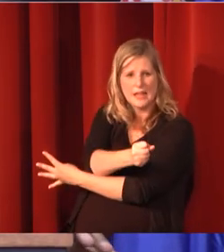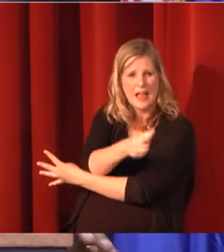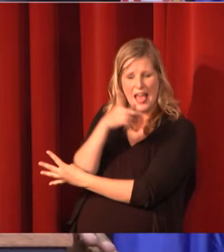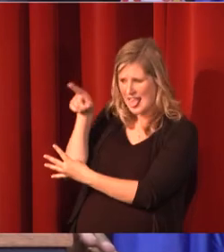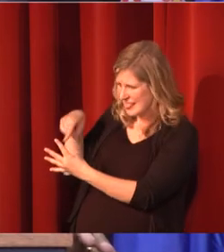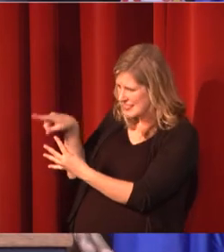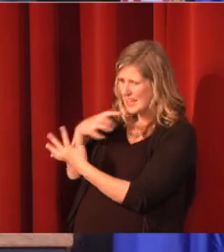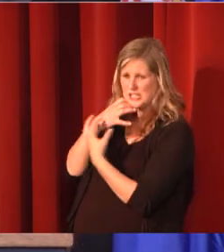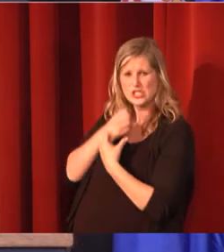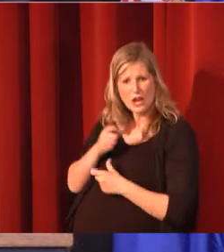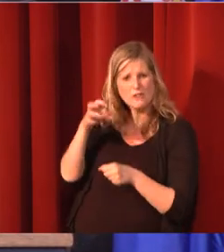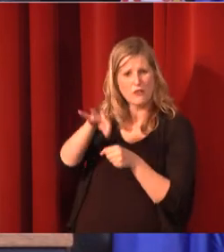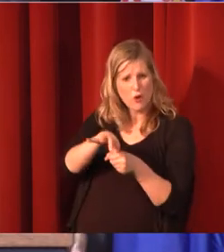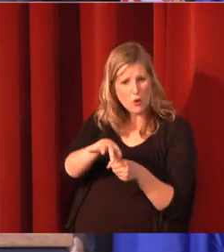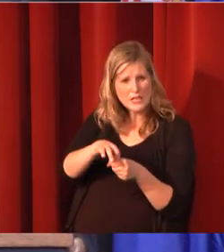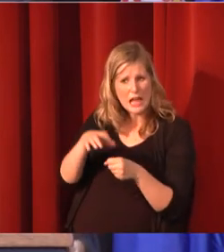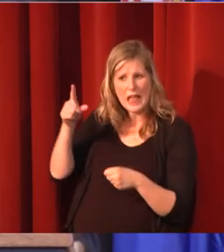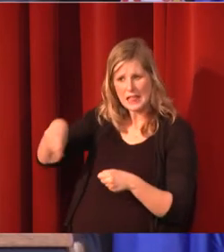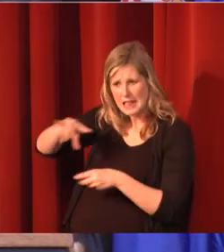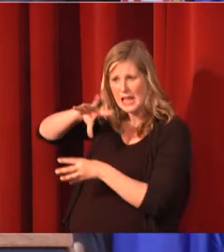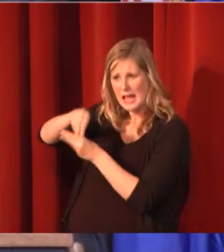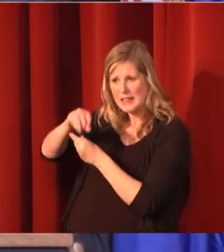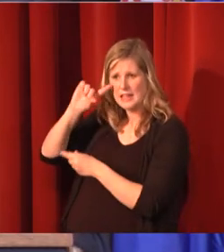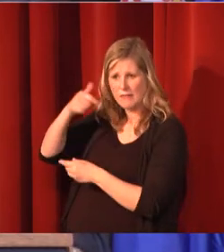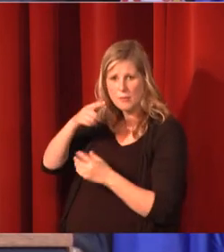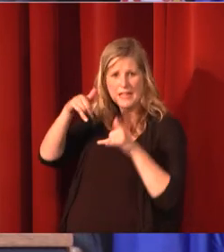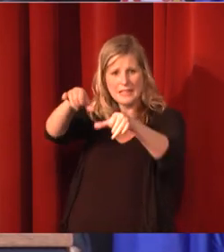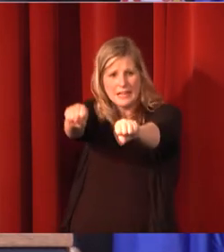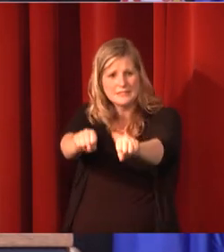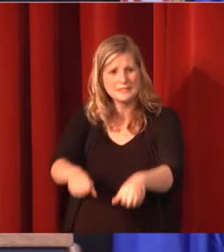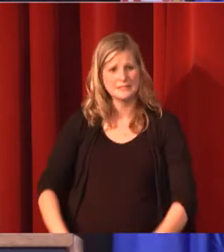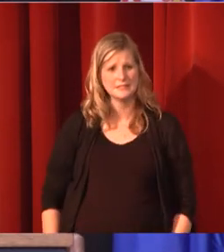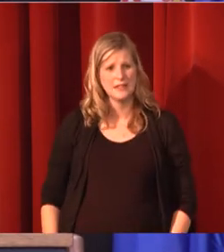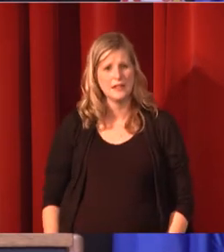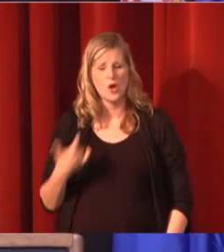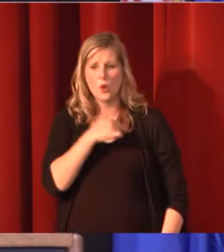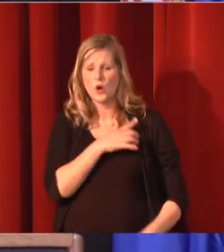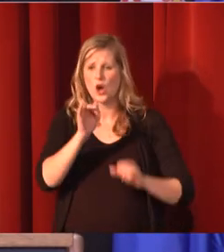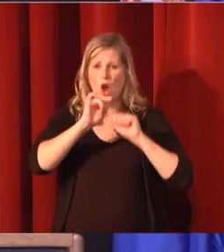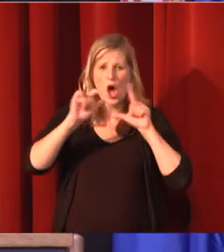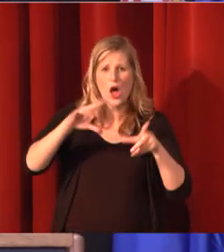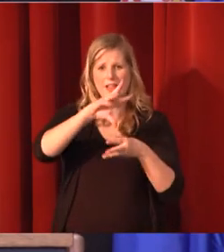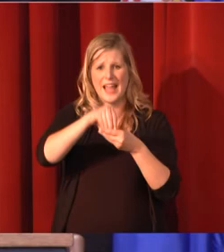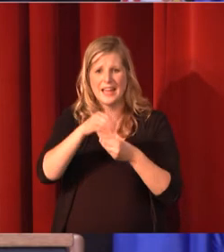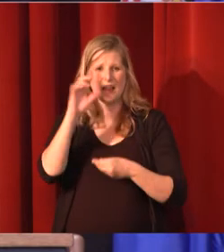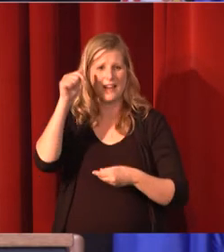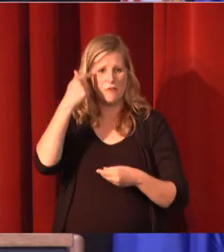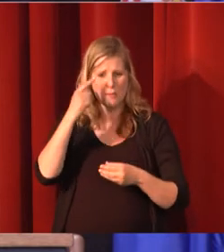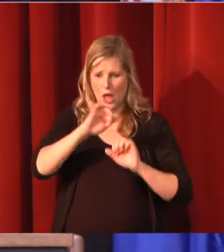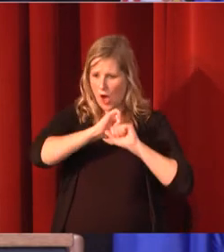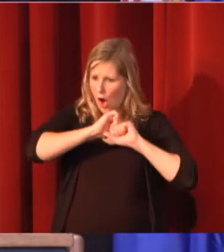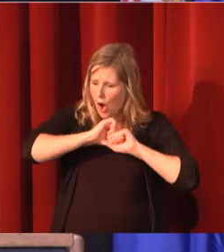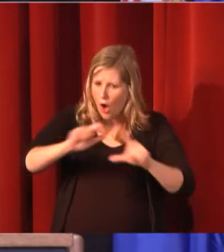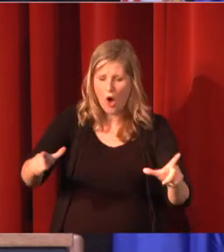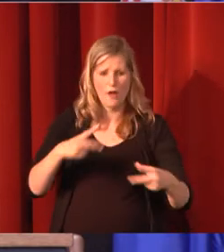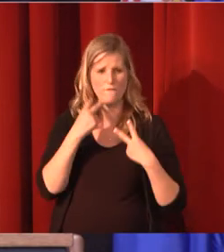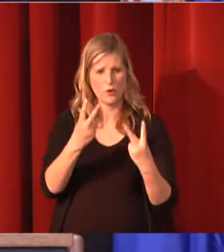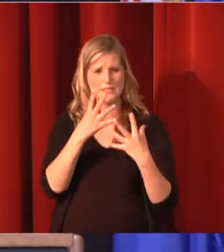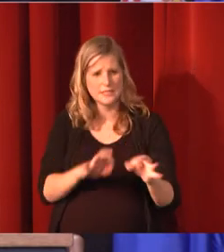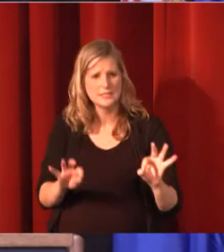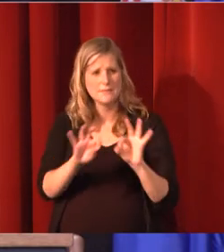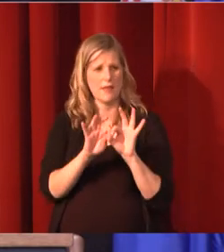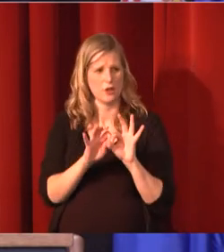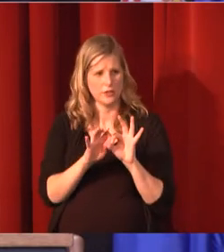deserve a vote are they governed we are all the government all of our voices matter